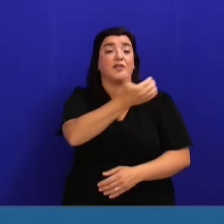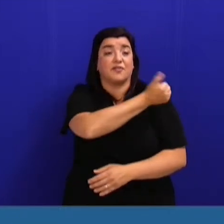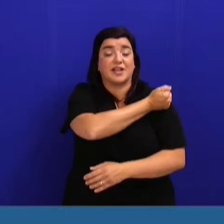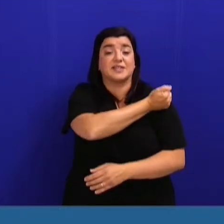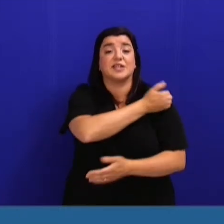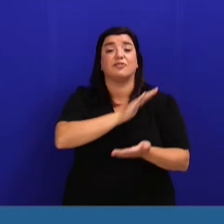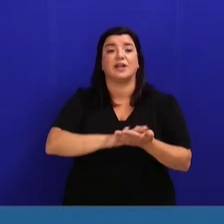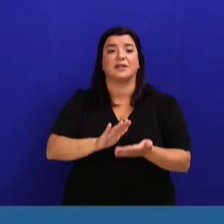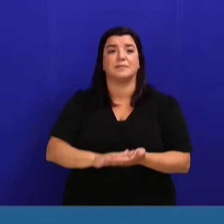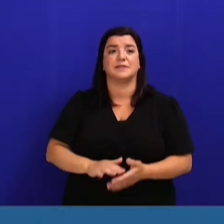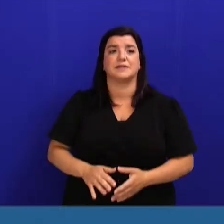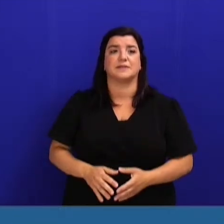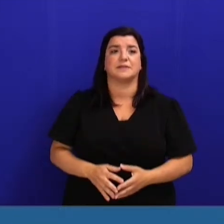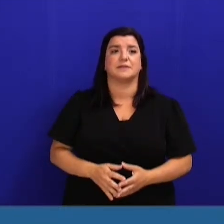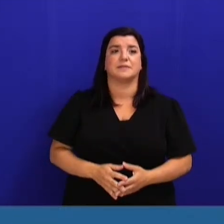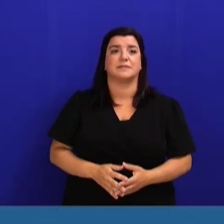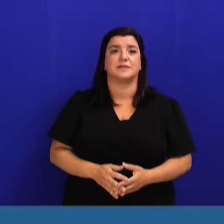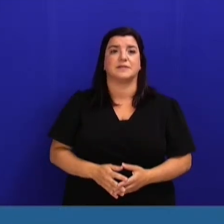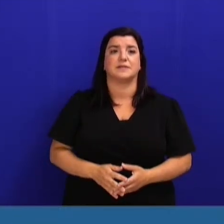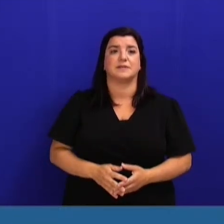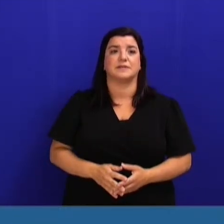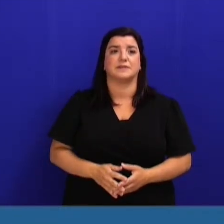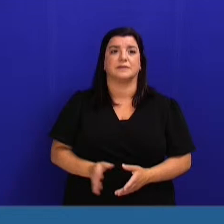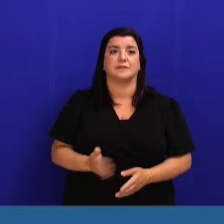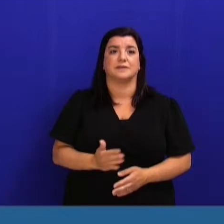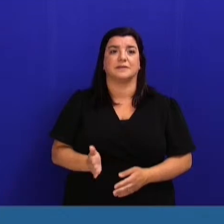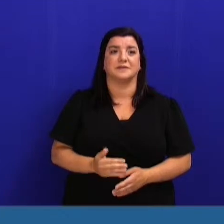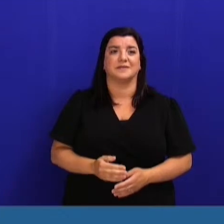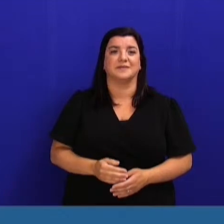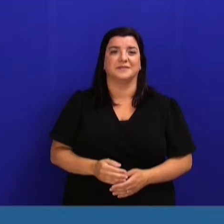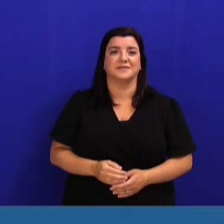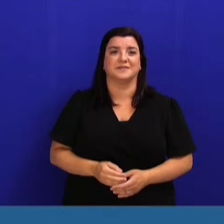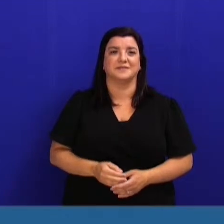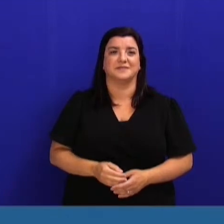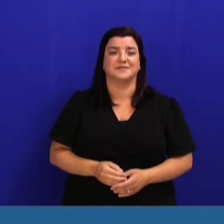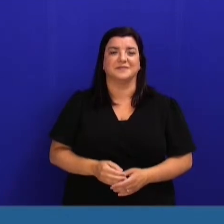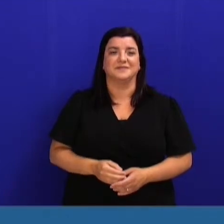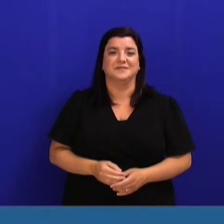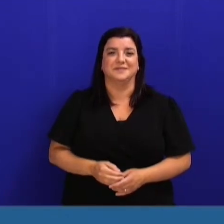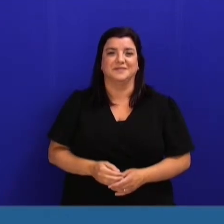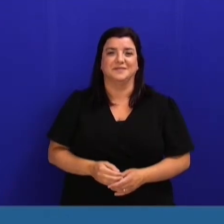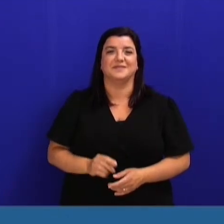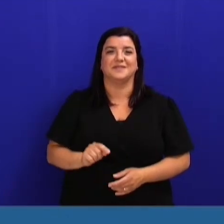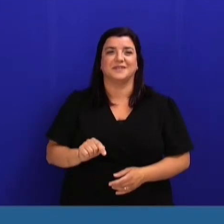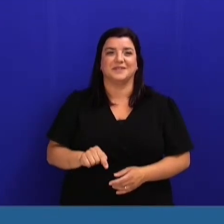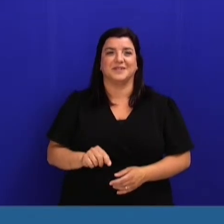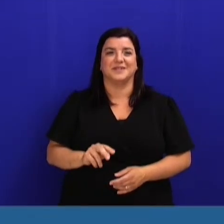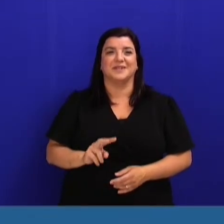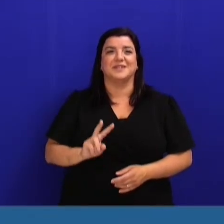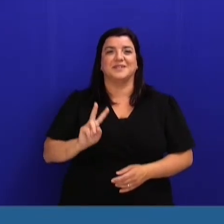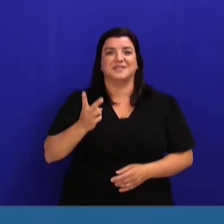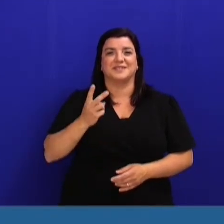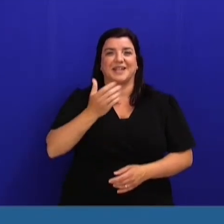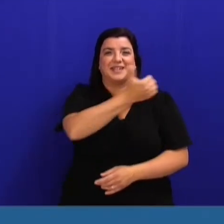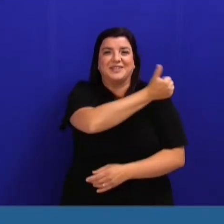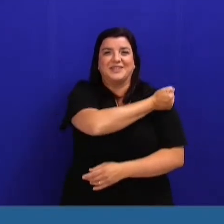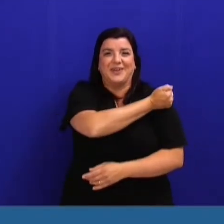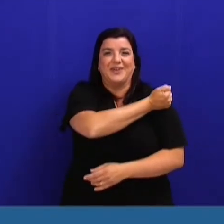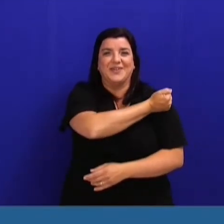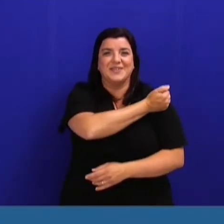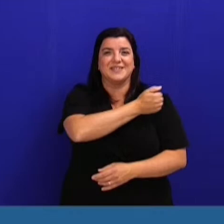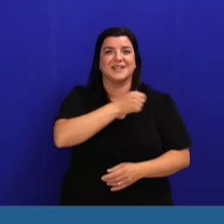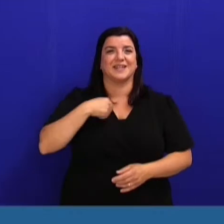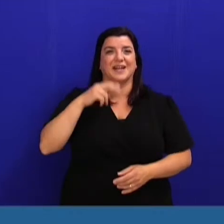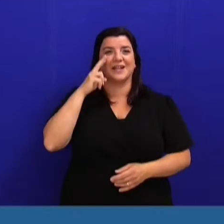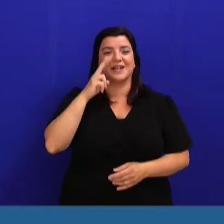vaccinated with the first dose and another substantial amount also with the second doses. We have now